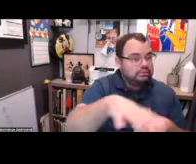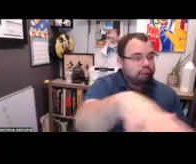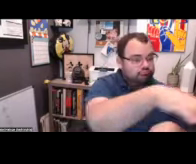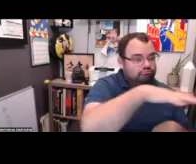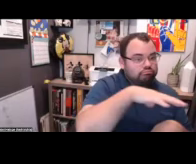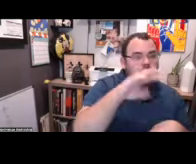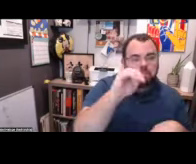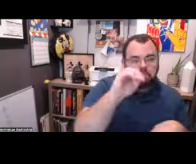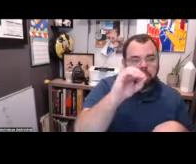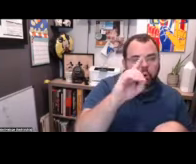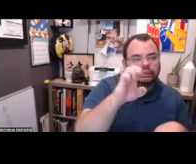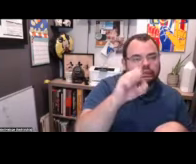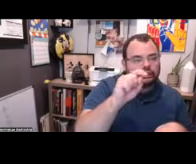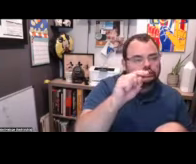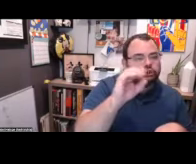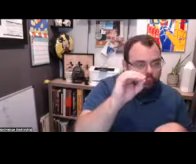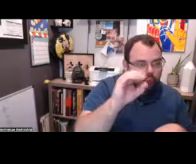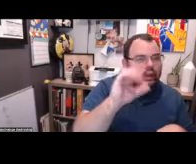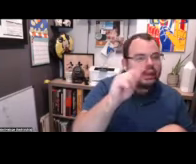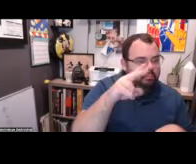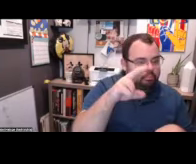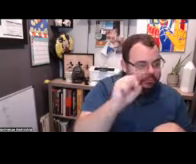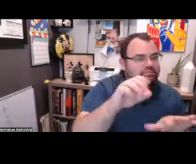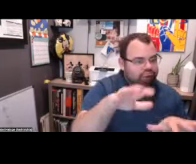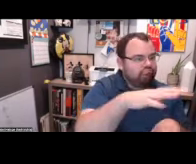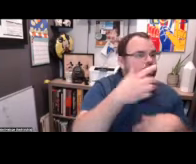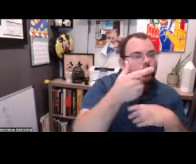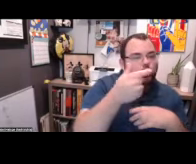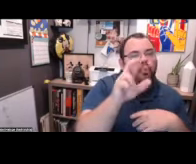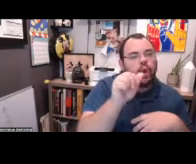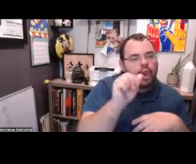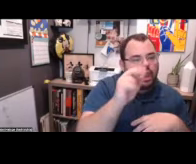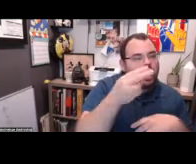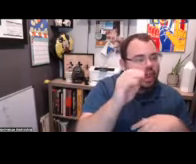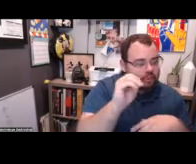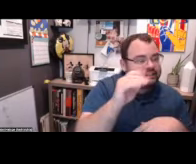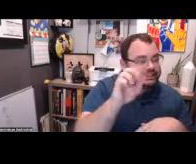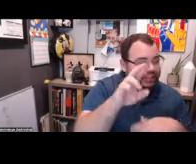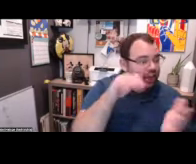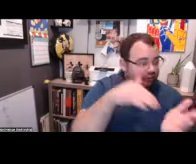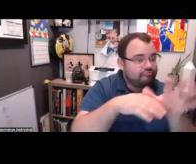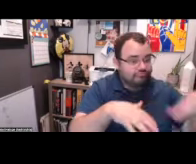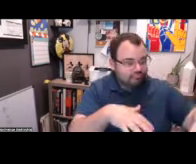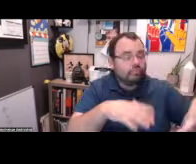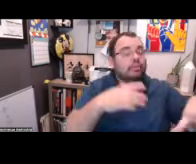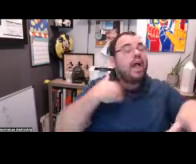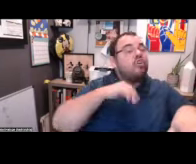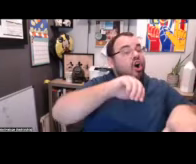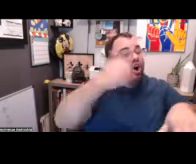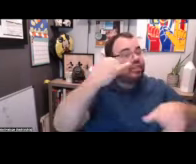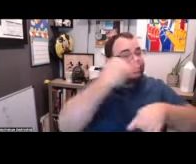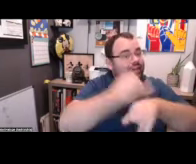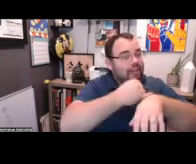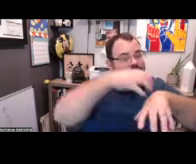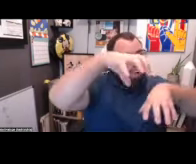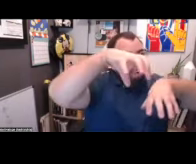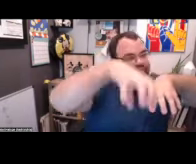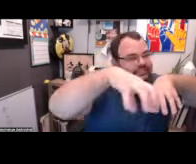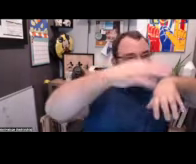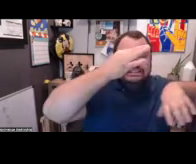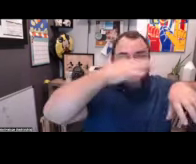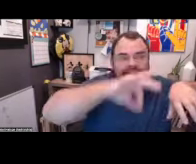So FIU has different campuses, the Modesto, the the South Campus, the